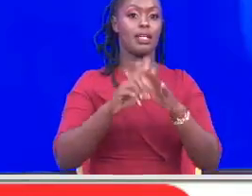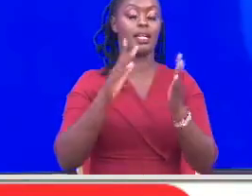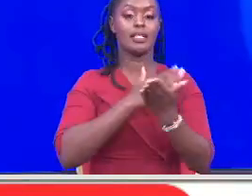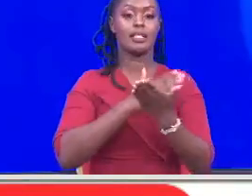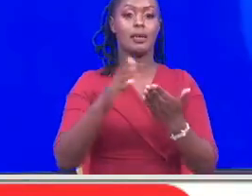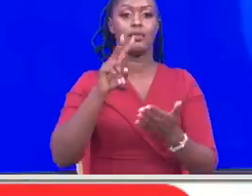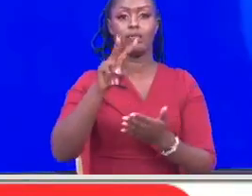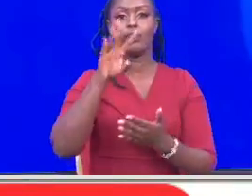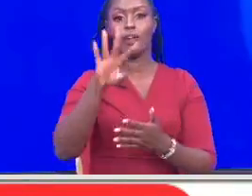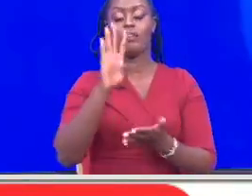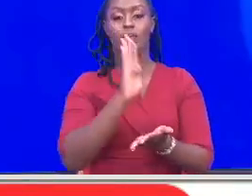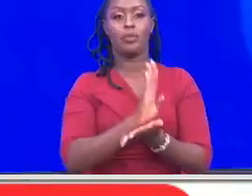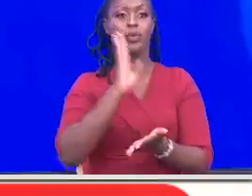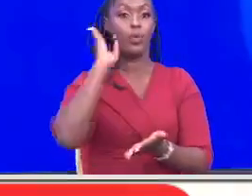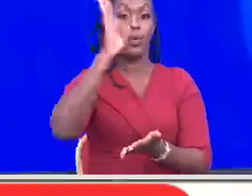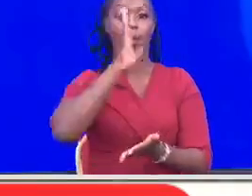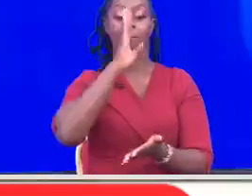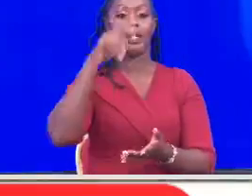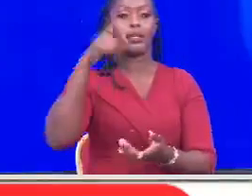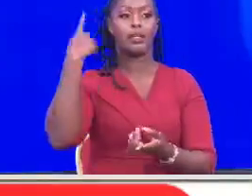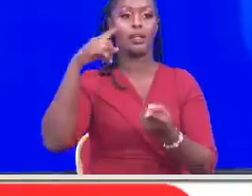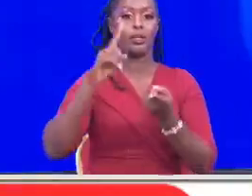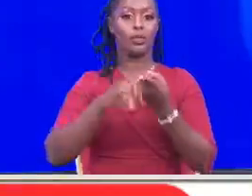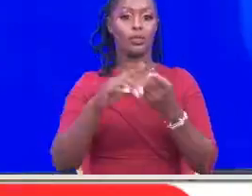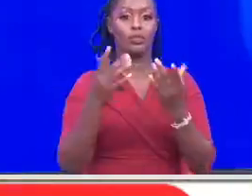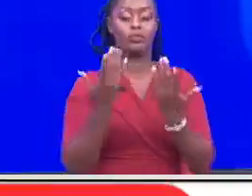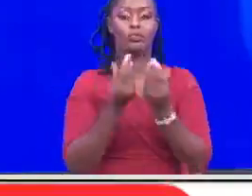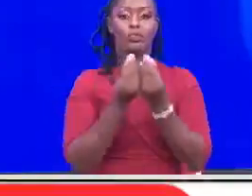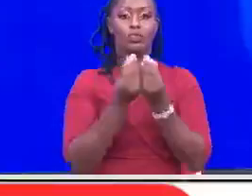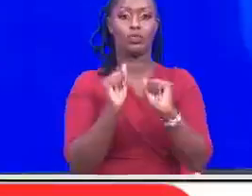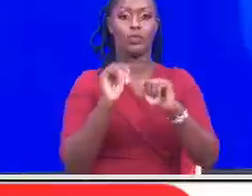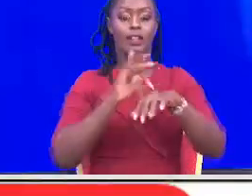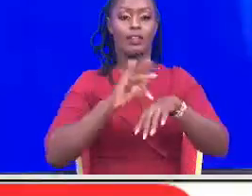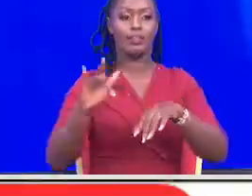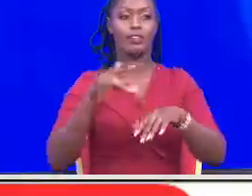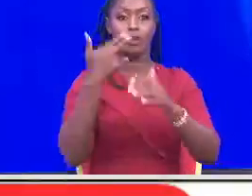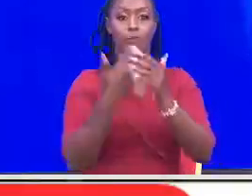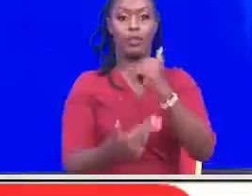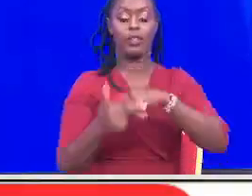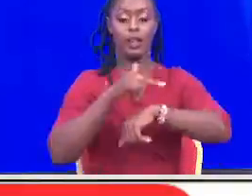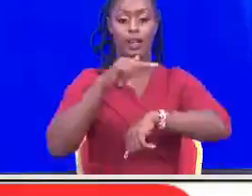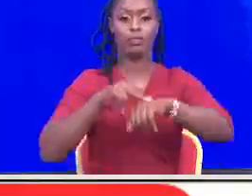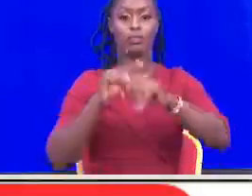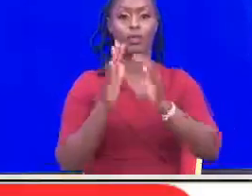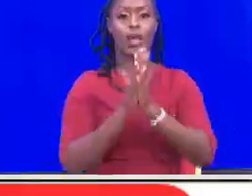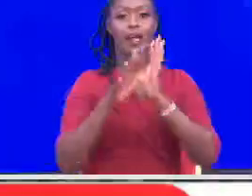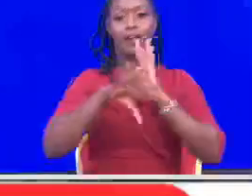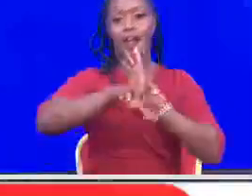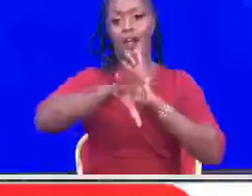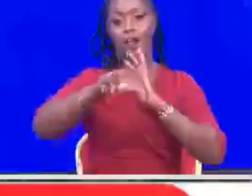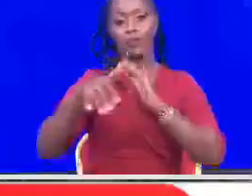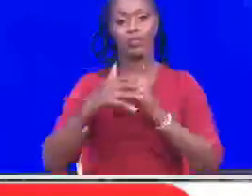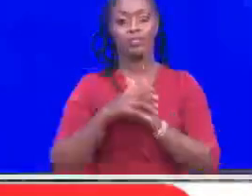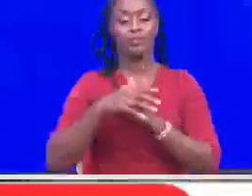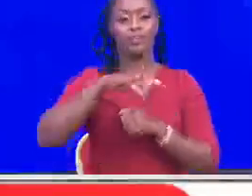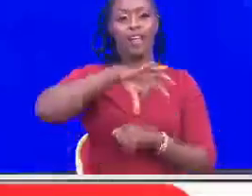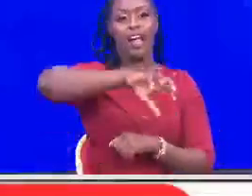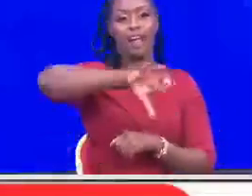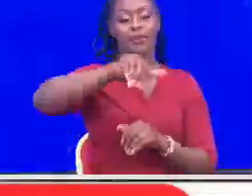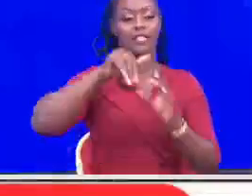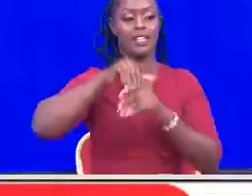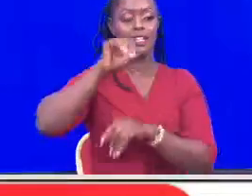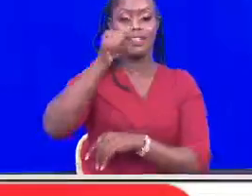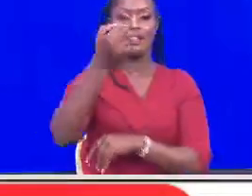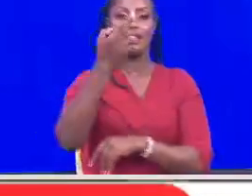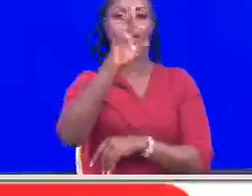billion shillings will be needed to combat effects of El Nino in both the national and county governments. Counties in the arid and semi-arid